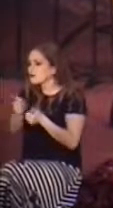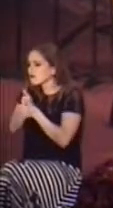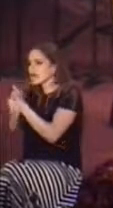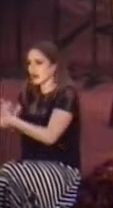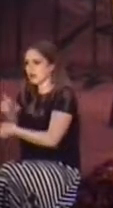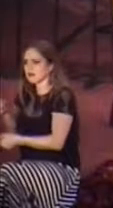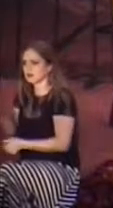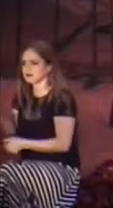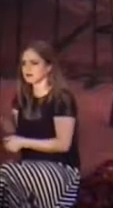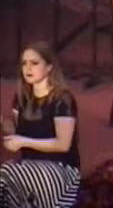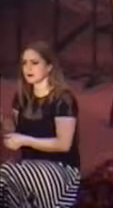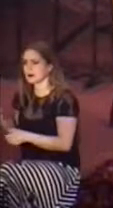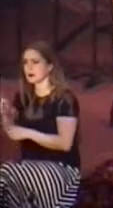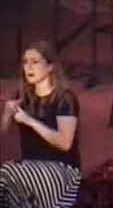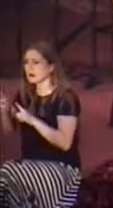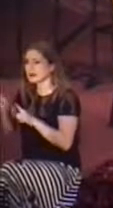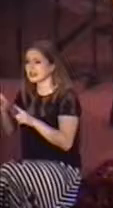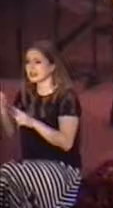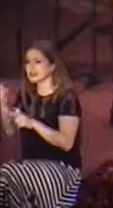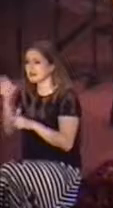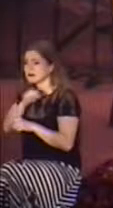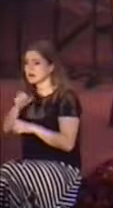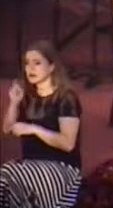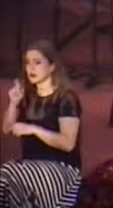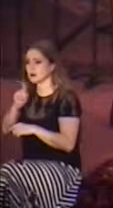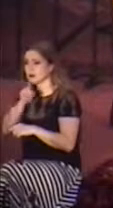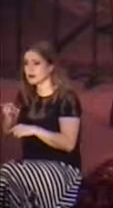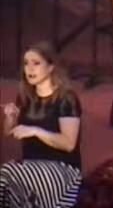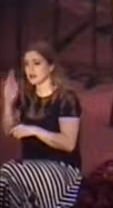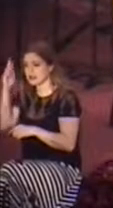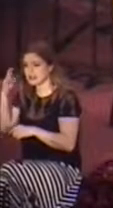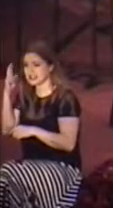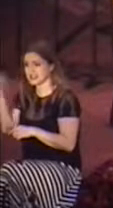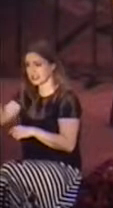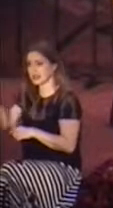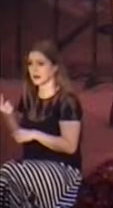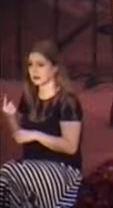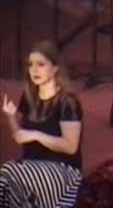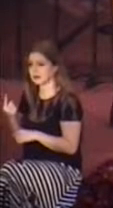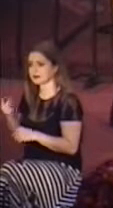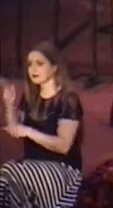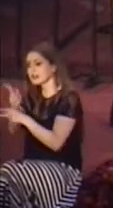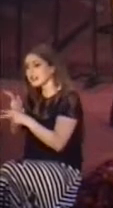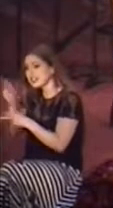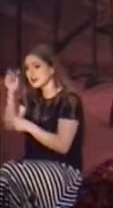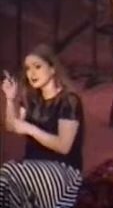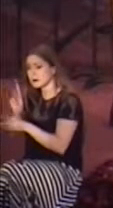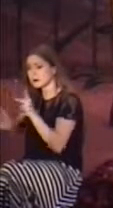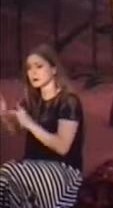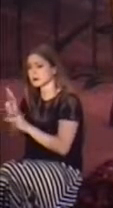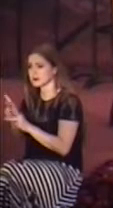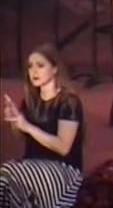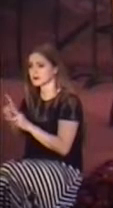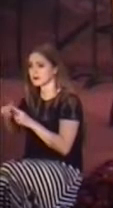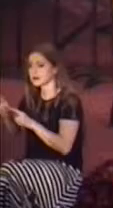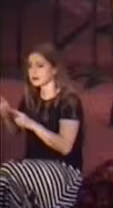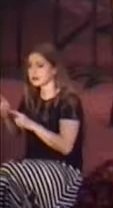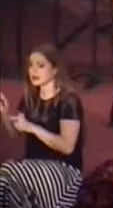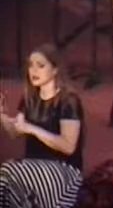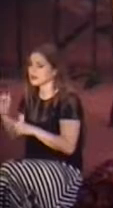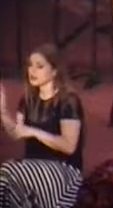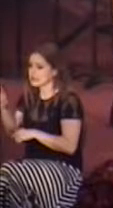real reason why he came, and those things are good, and he just cared for people, and he took care of people. But he also had to send people